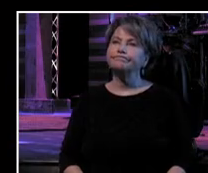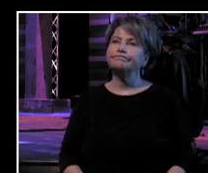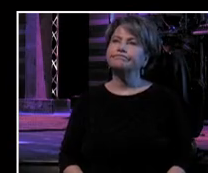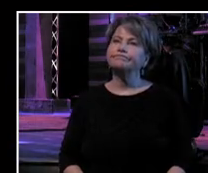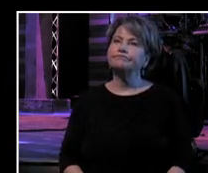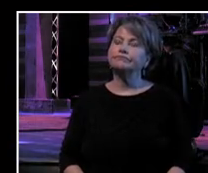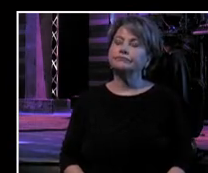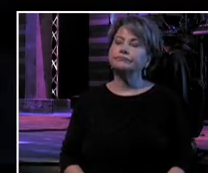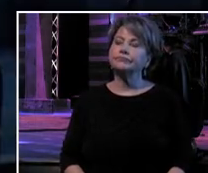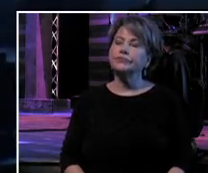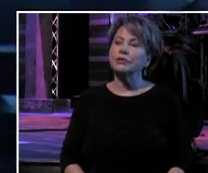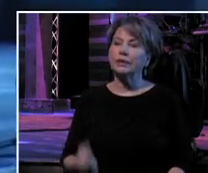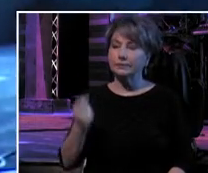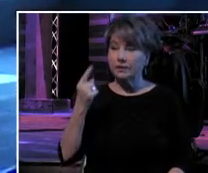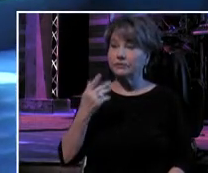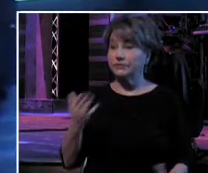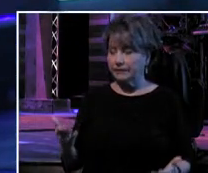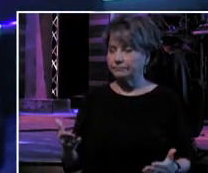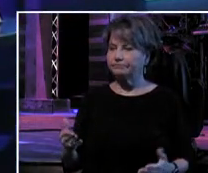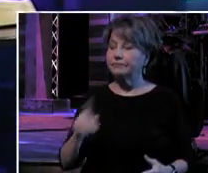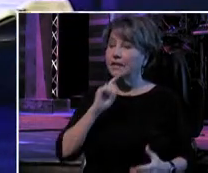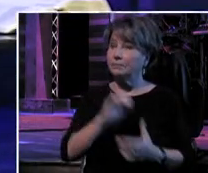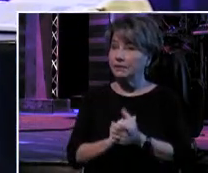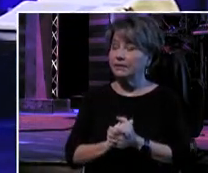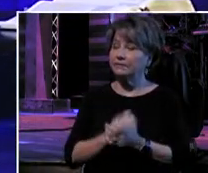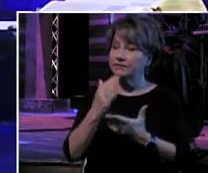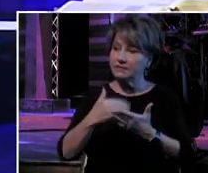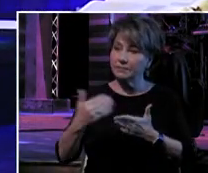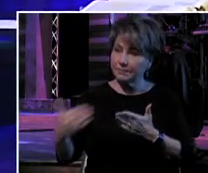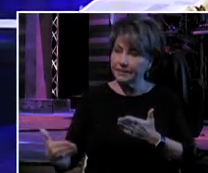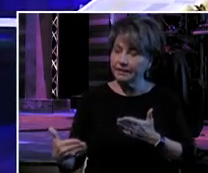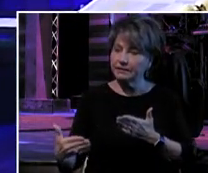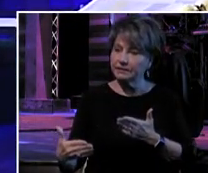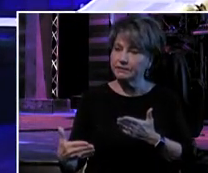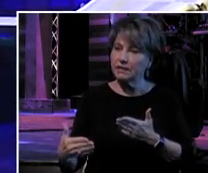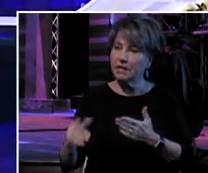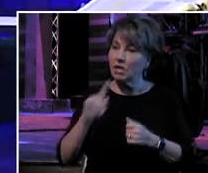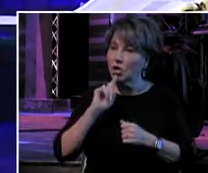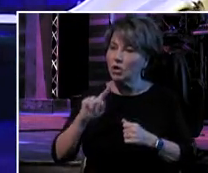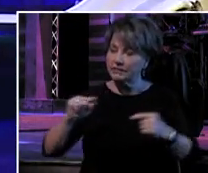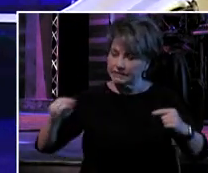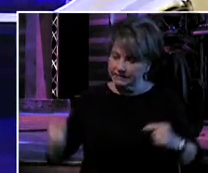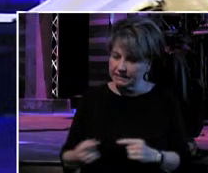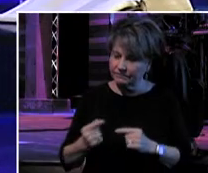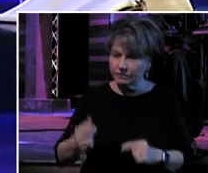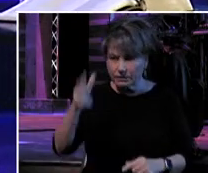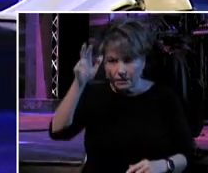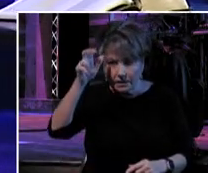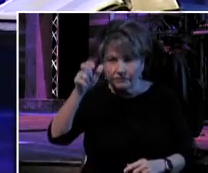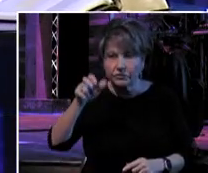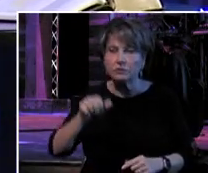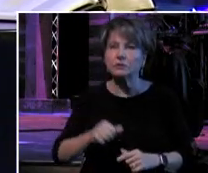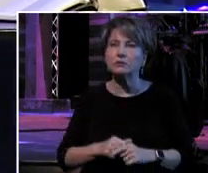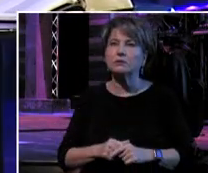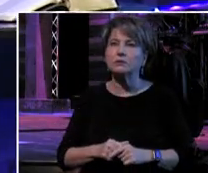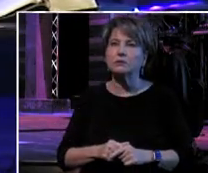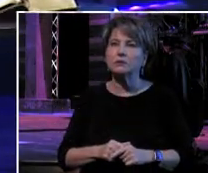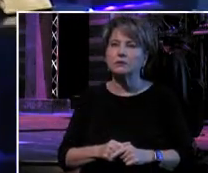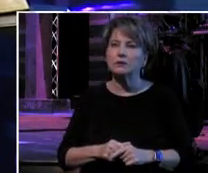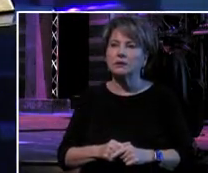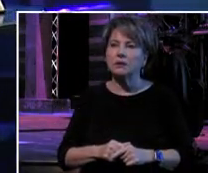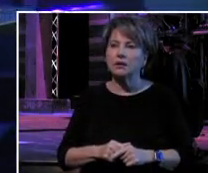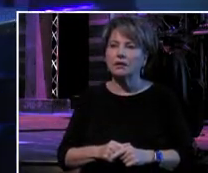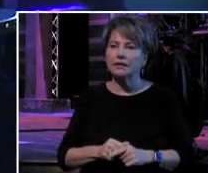Now, just hear me out on this. I believe there are things you can do that are sinful and evil that you will end you up in